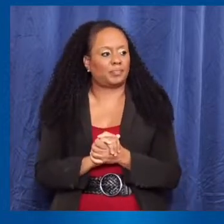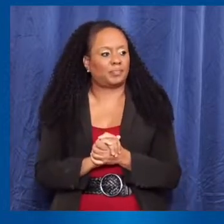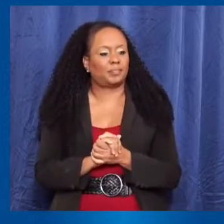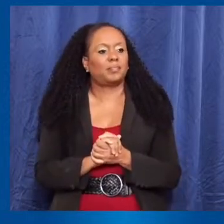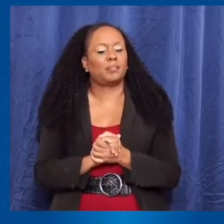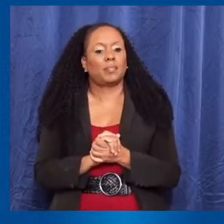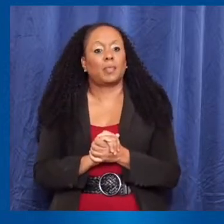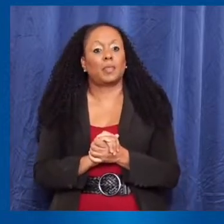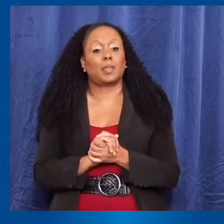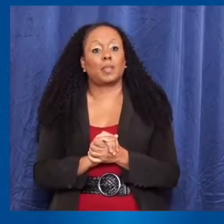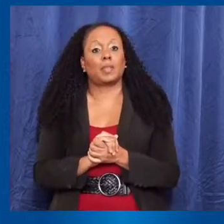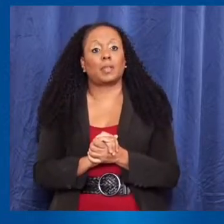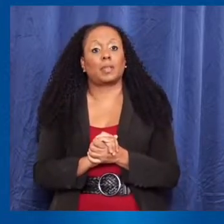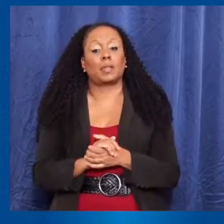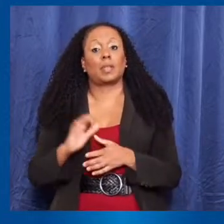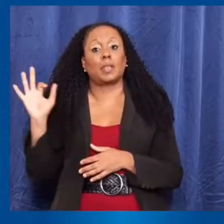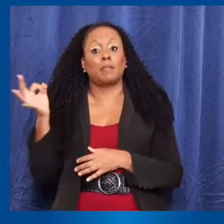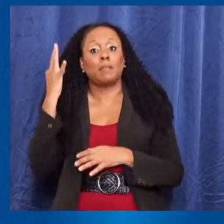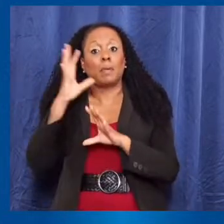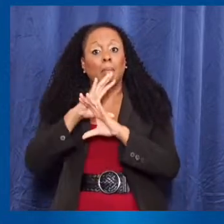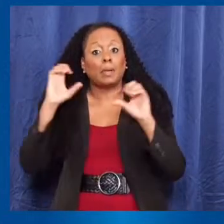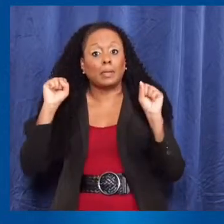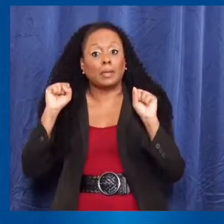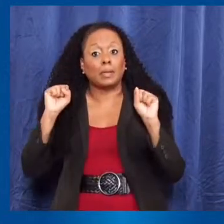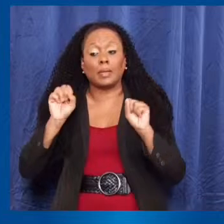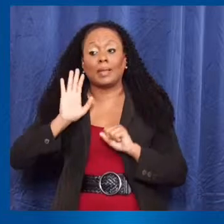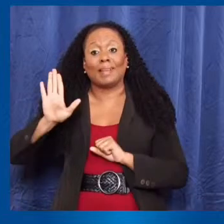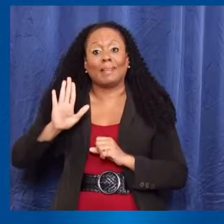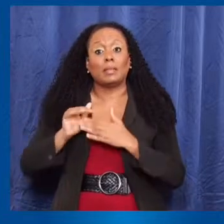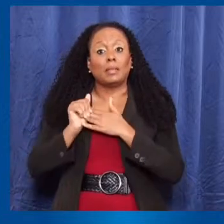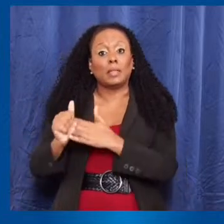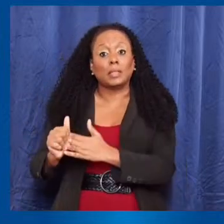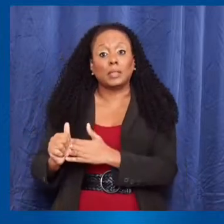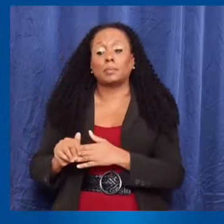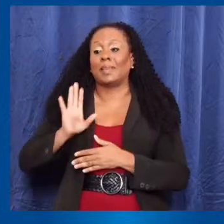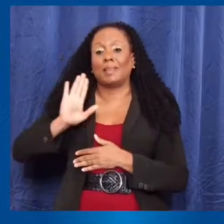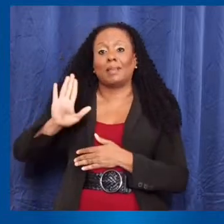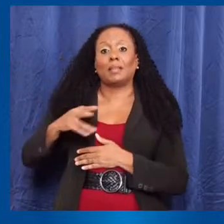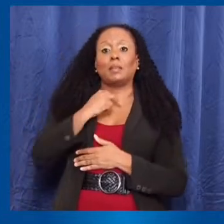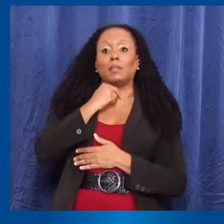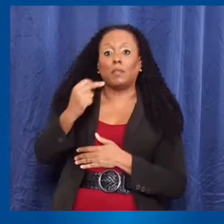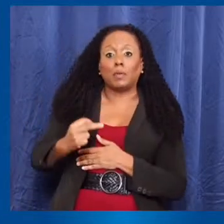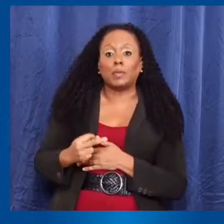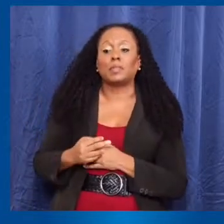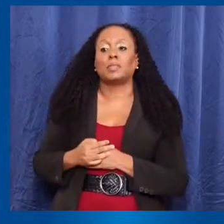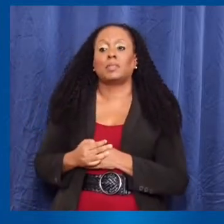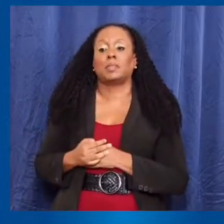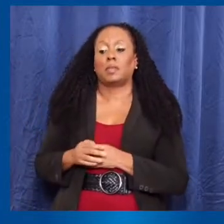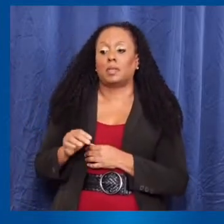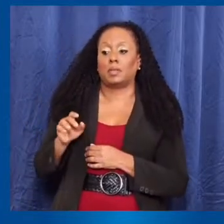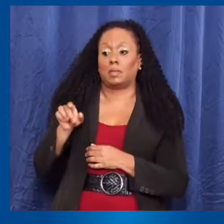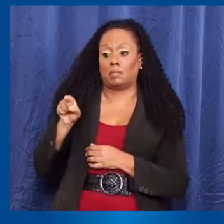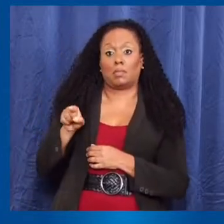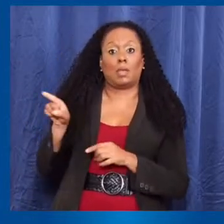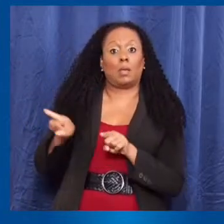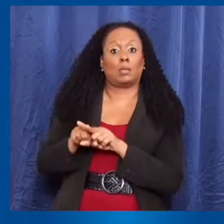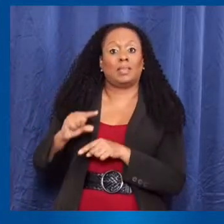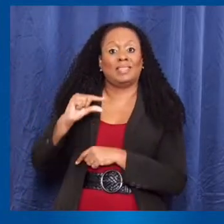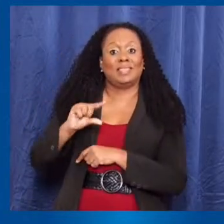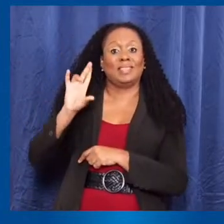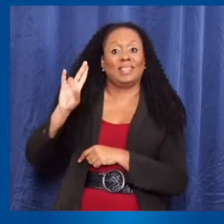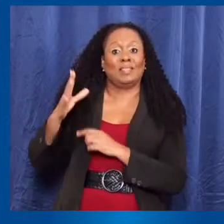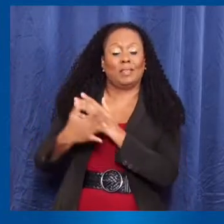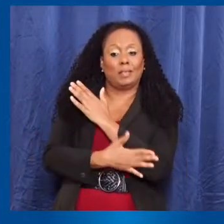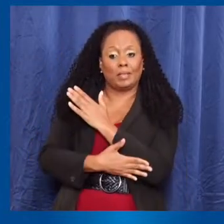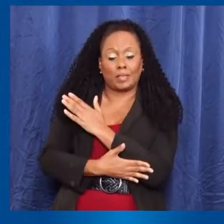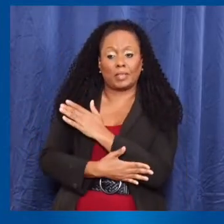Macron, his leadership and his voice, and that of France, as a G7 country, as a G20